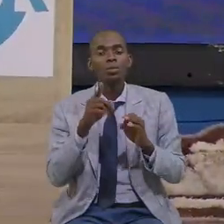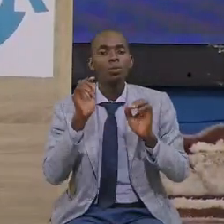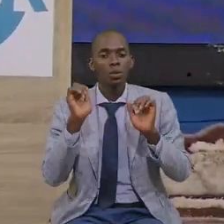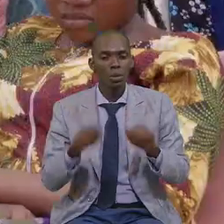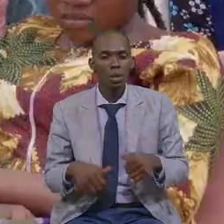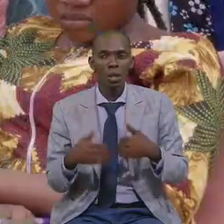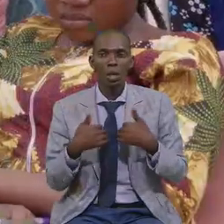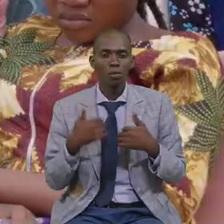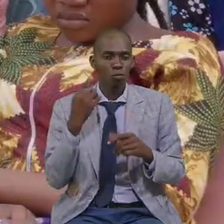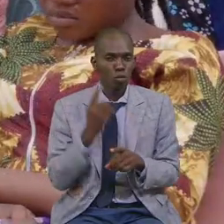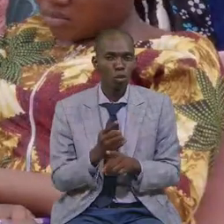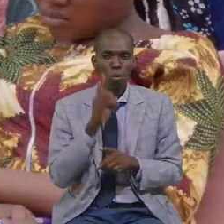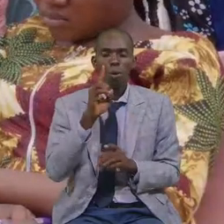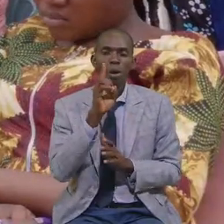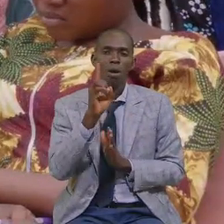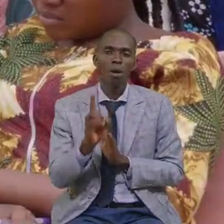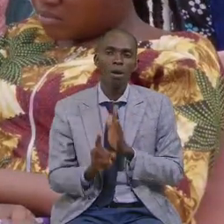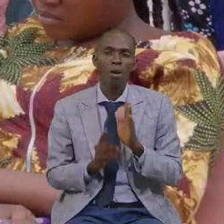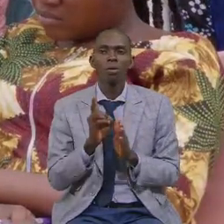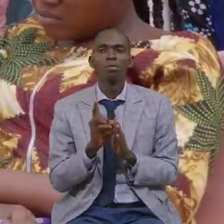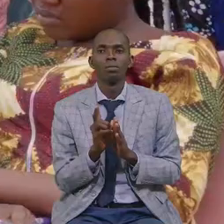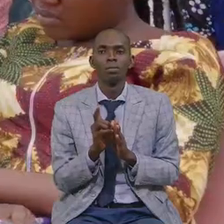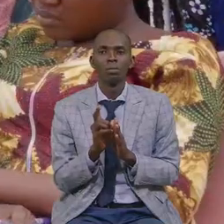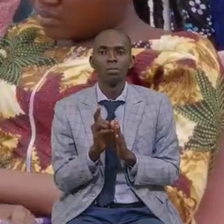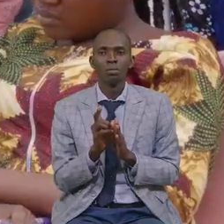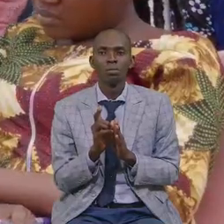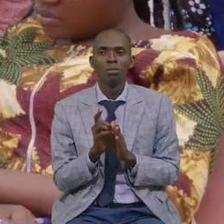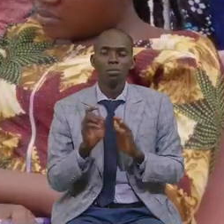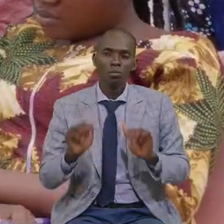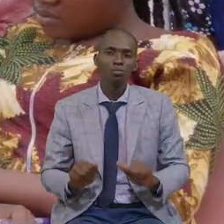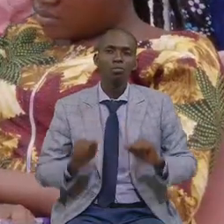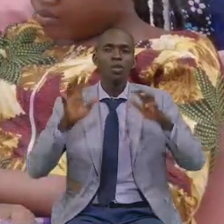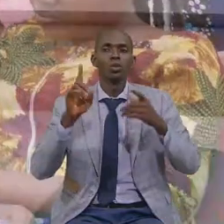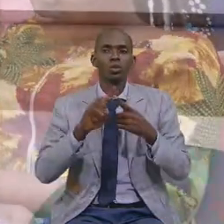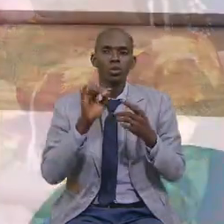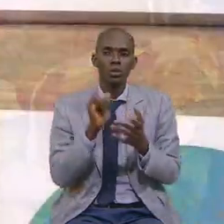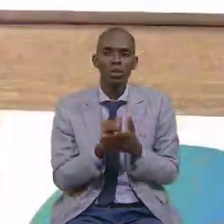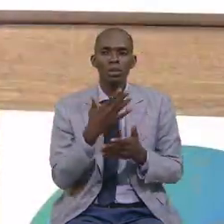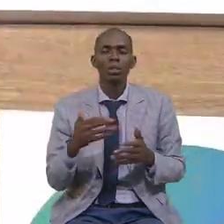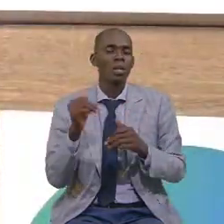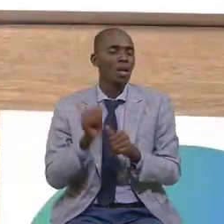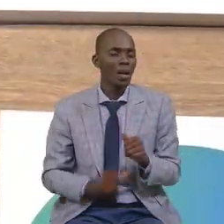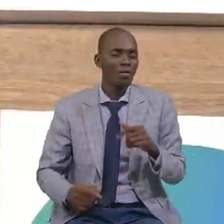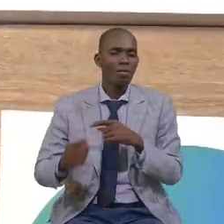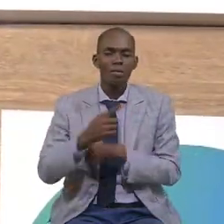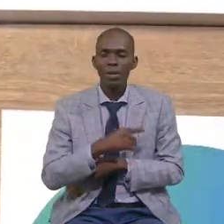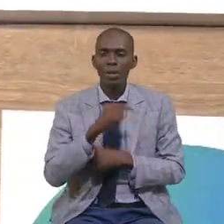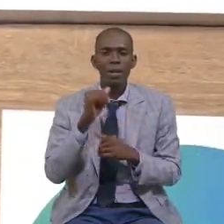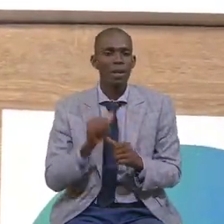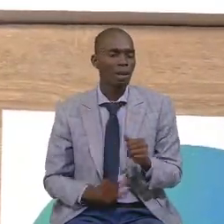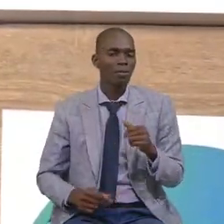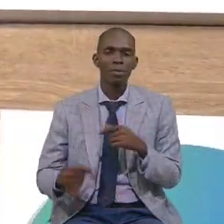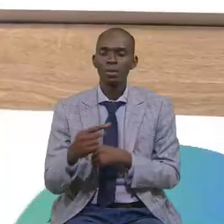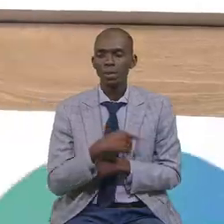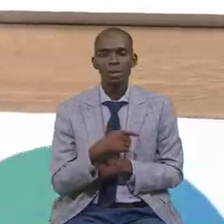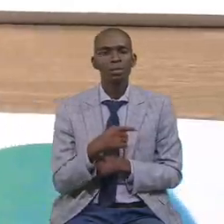just 1 hour devoted to that thing every day, every day, every day.